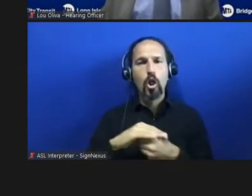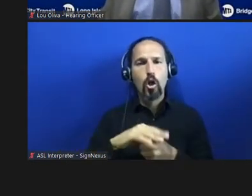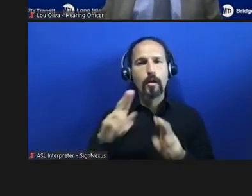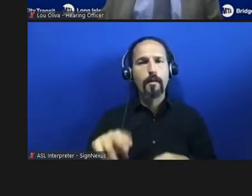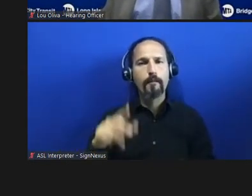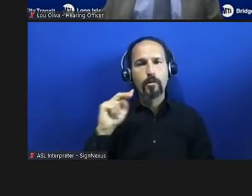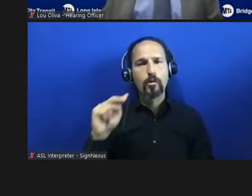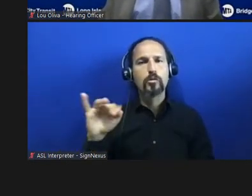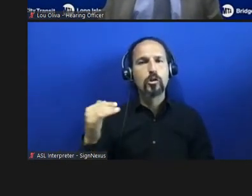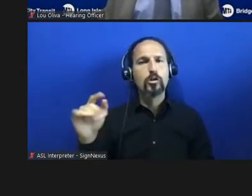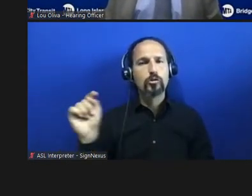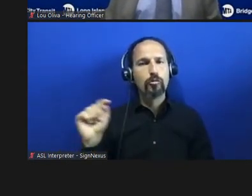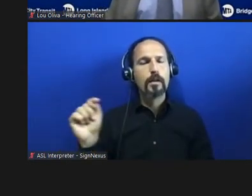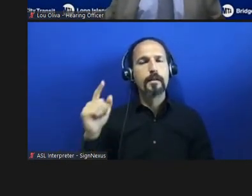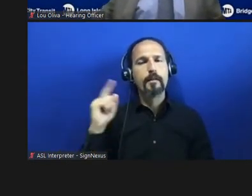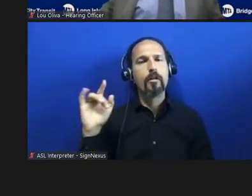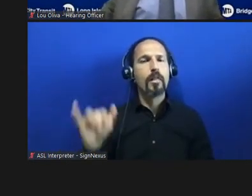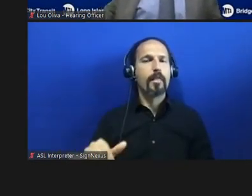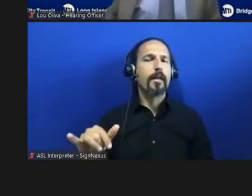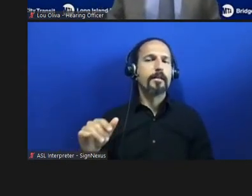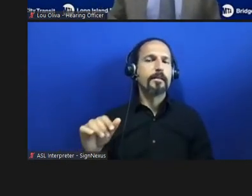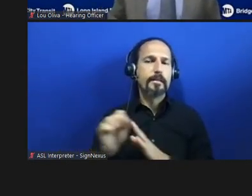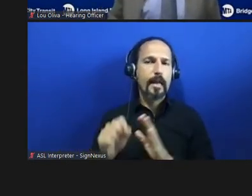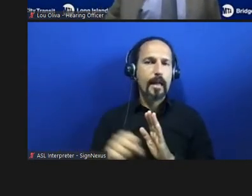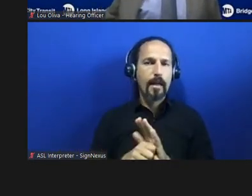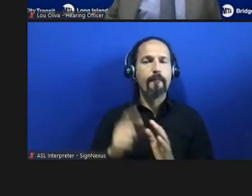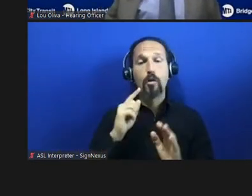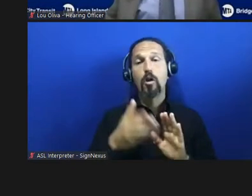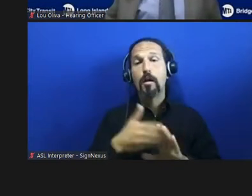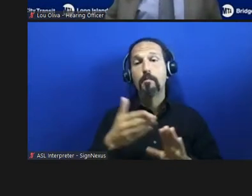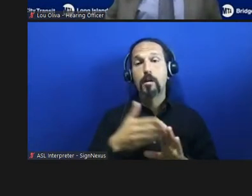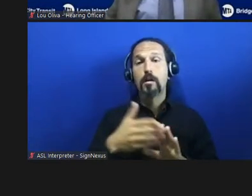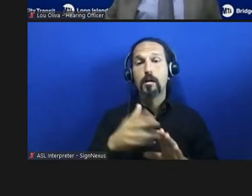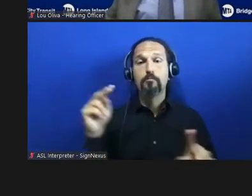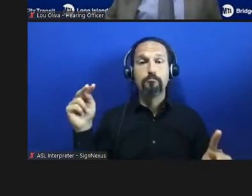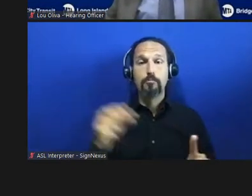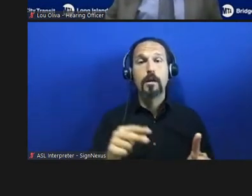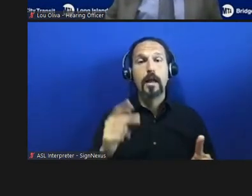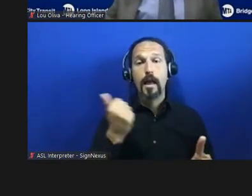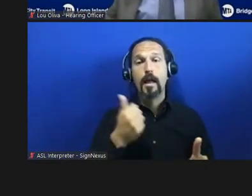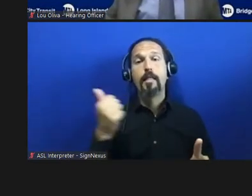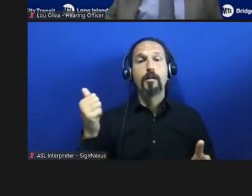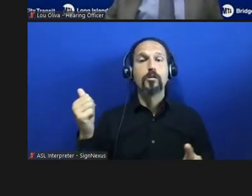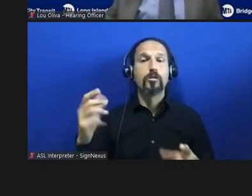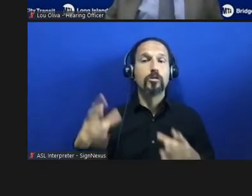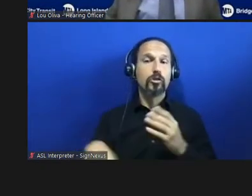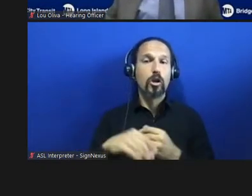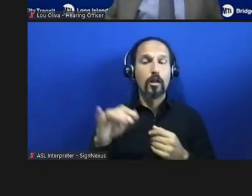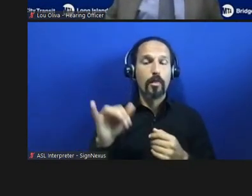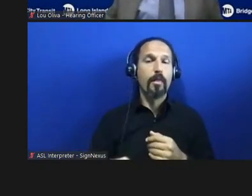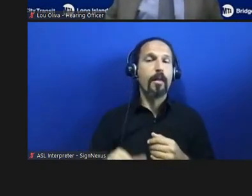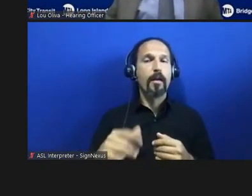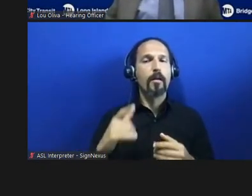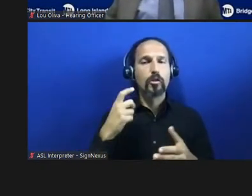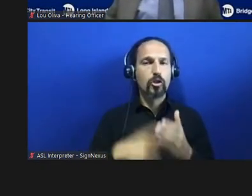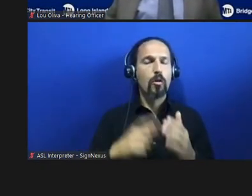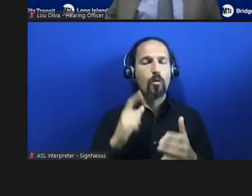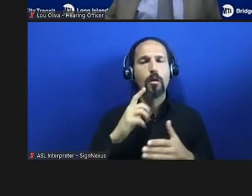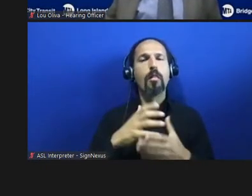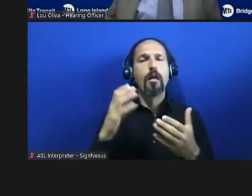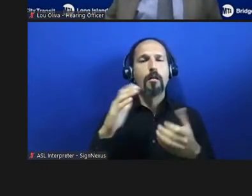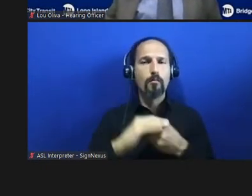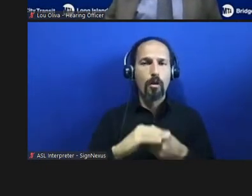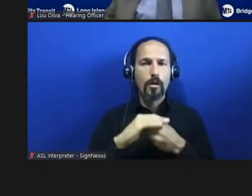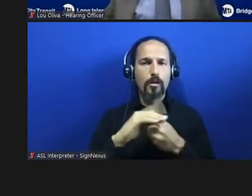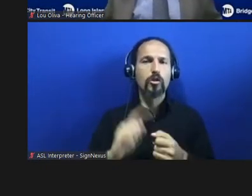for New Jersey Transit throughout the state from an operational Vantage Point any additional charges to our company will place extreme pressure on us